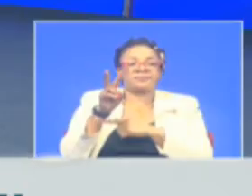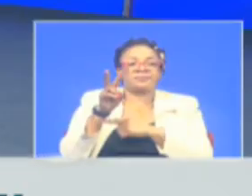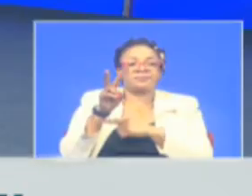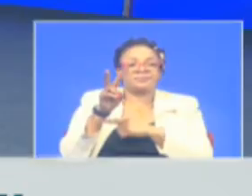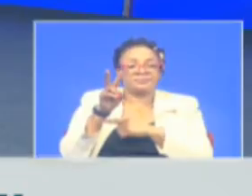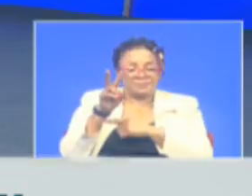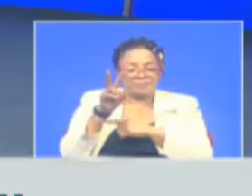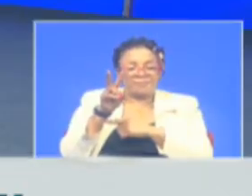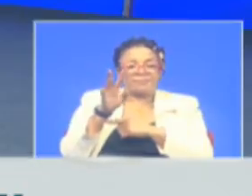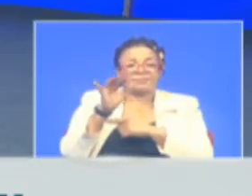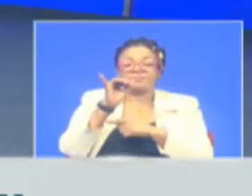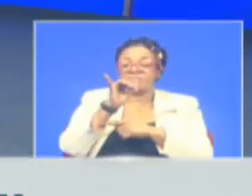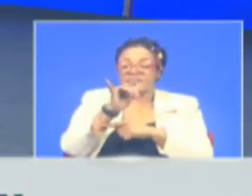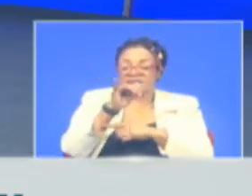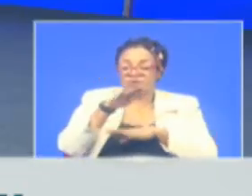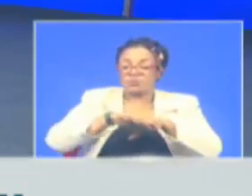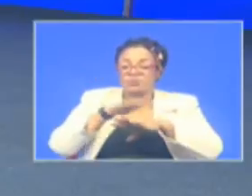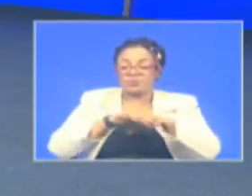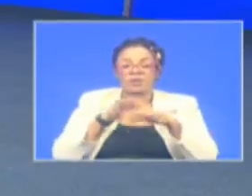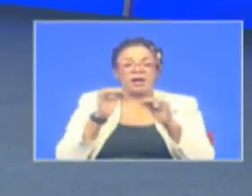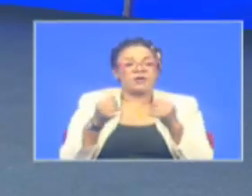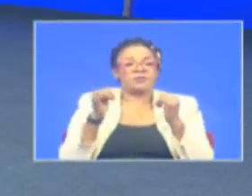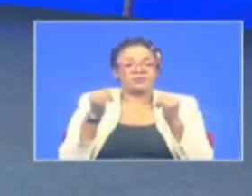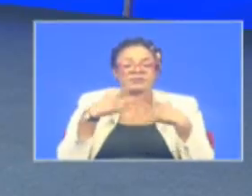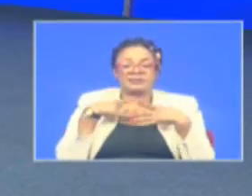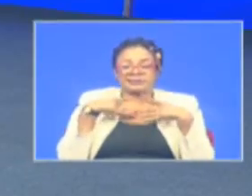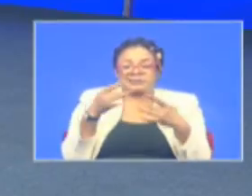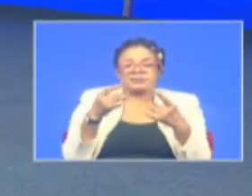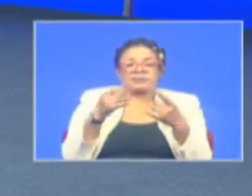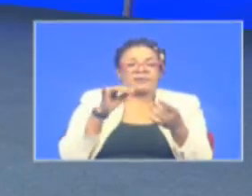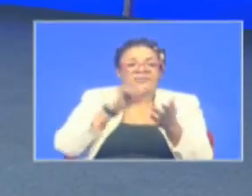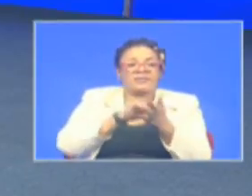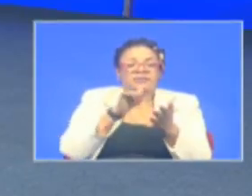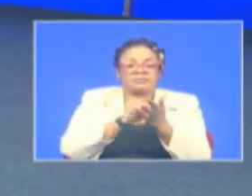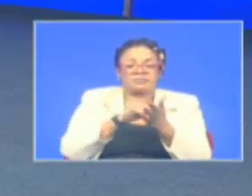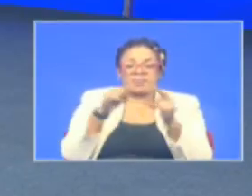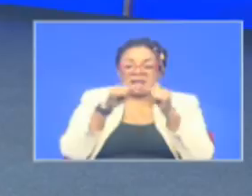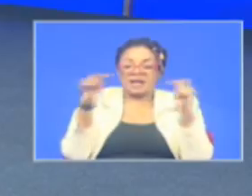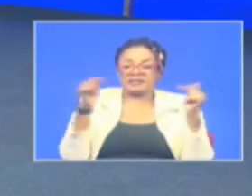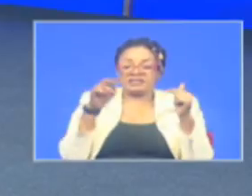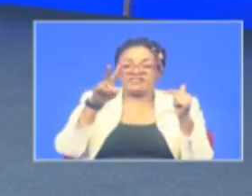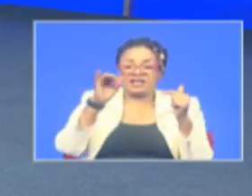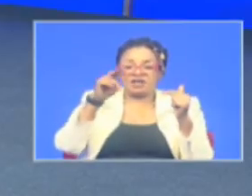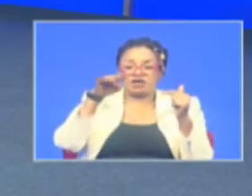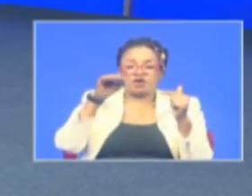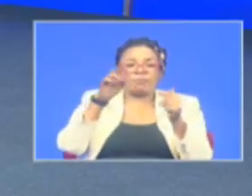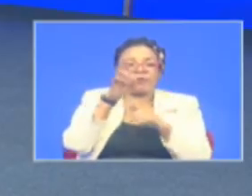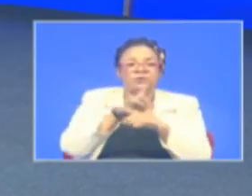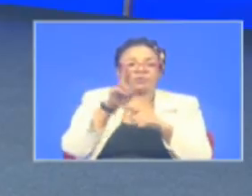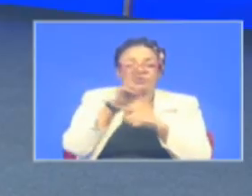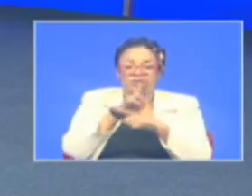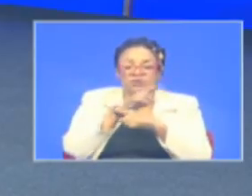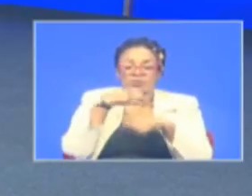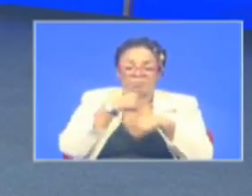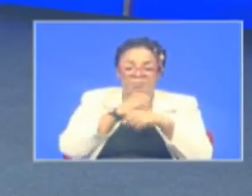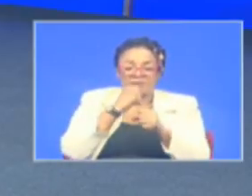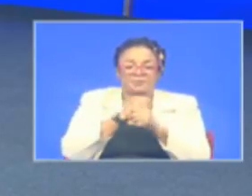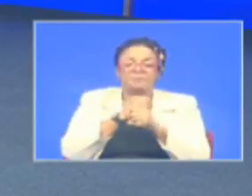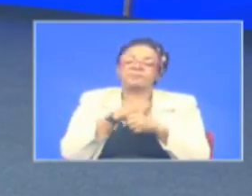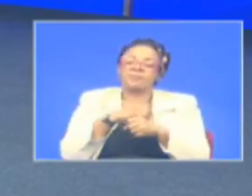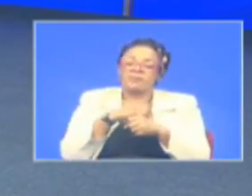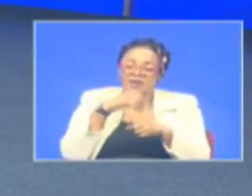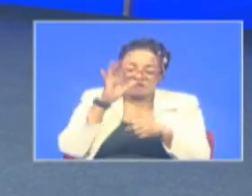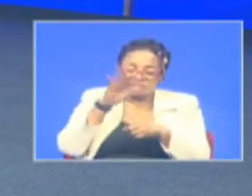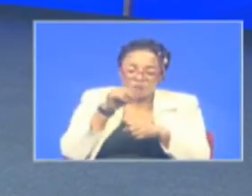All right, well, that is great news, and it is so interesting that anti-venom that's used to treat snake bites is in fact made